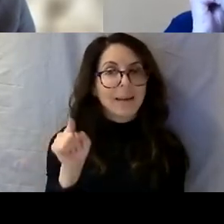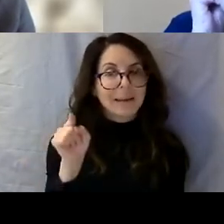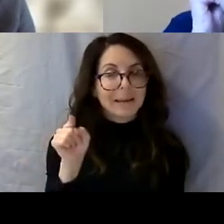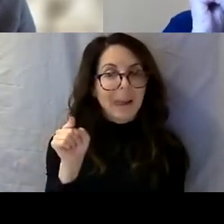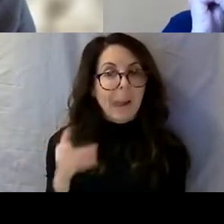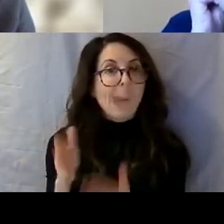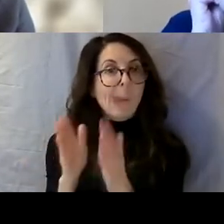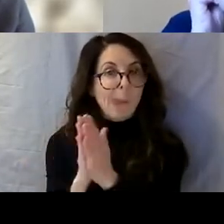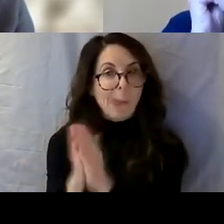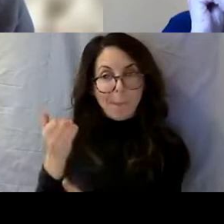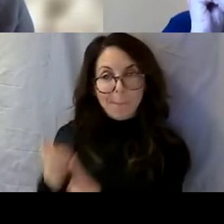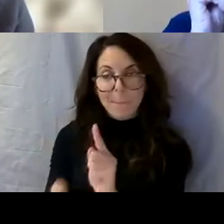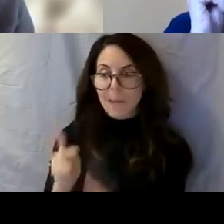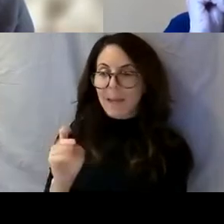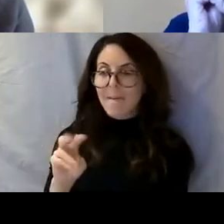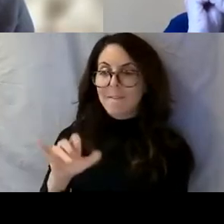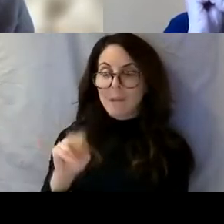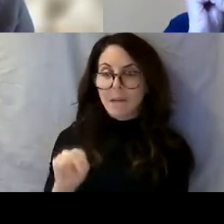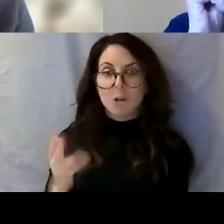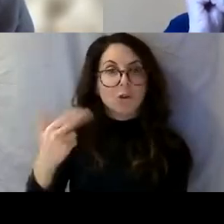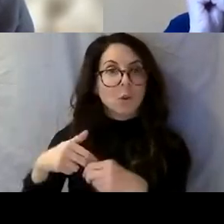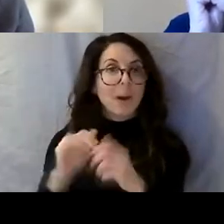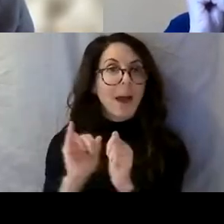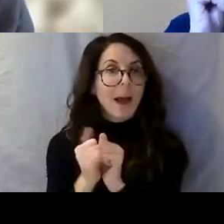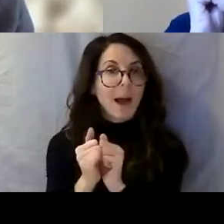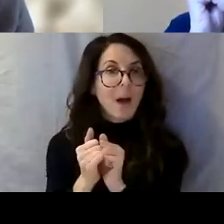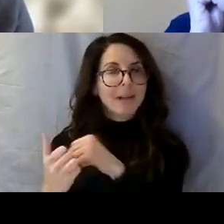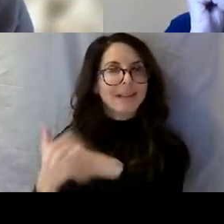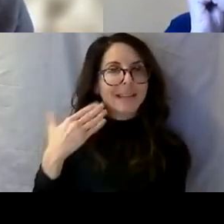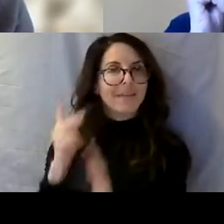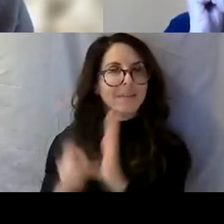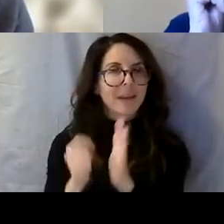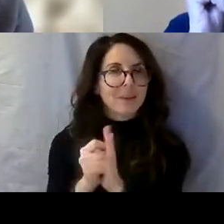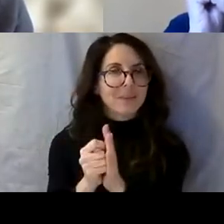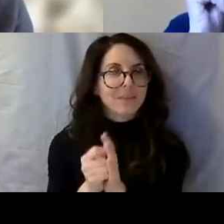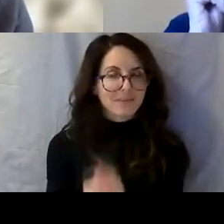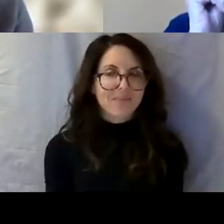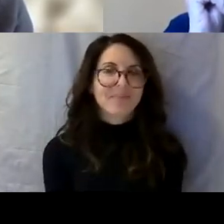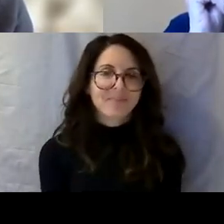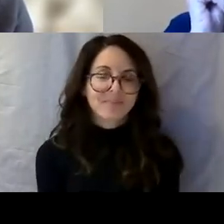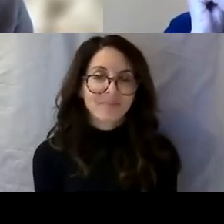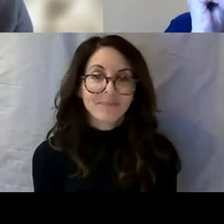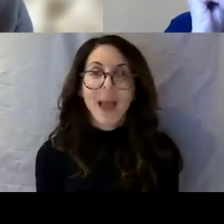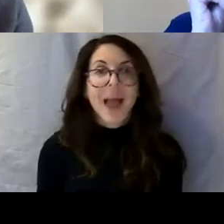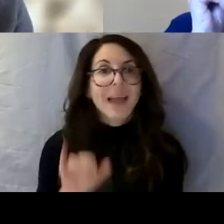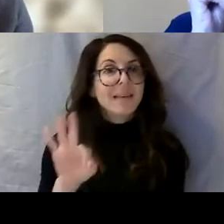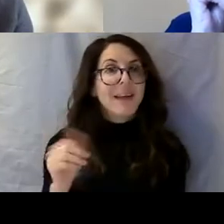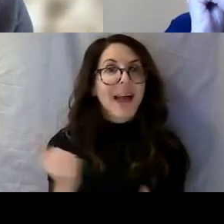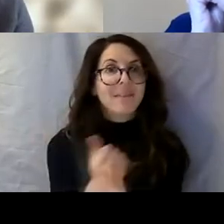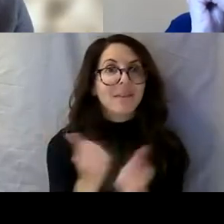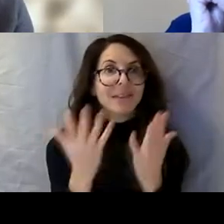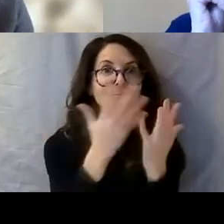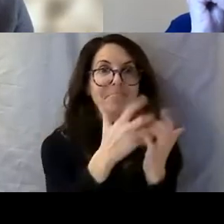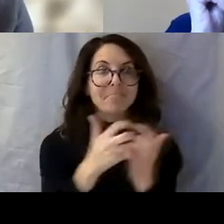asked him to join us by way of a video. And if all goes well, Alex is going